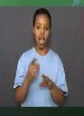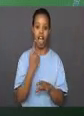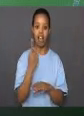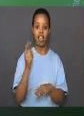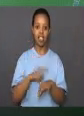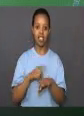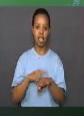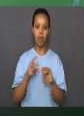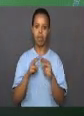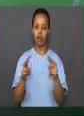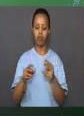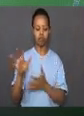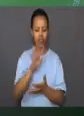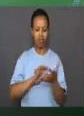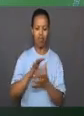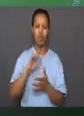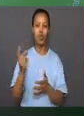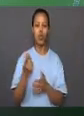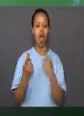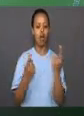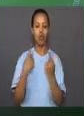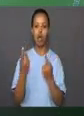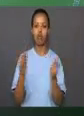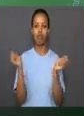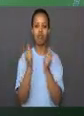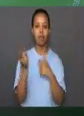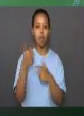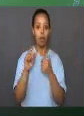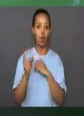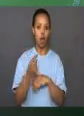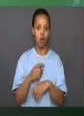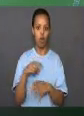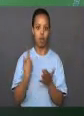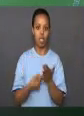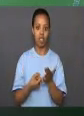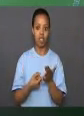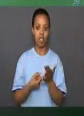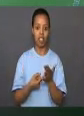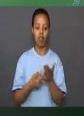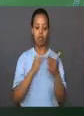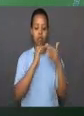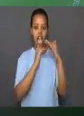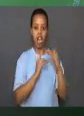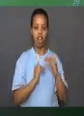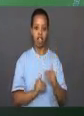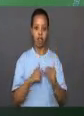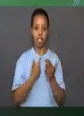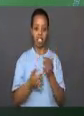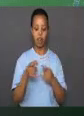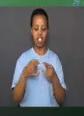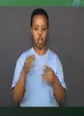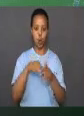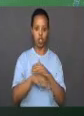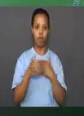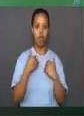become violent with one another as a result of hierarchies within the